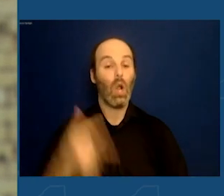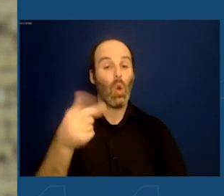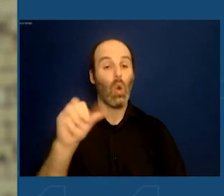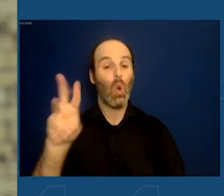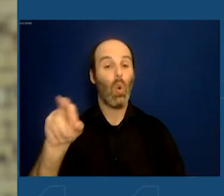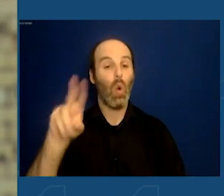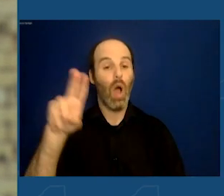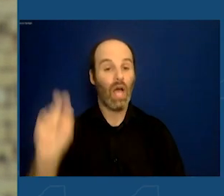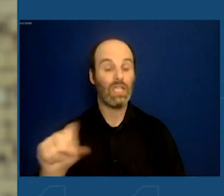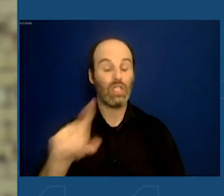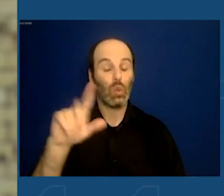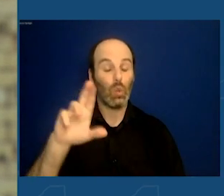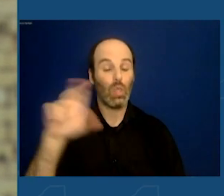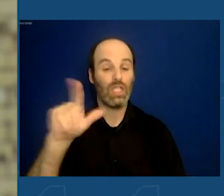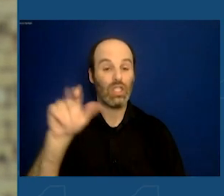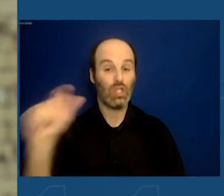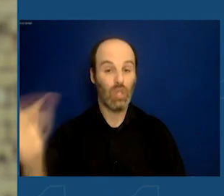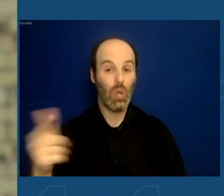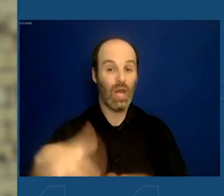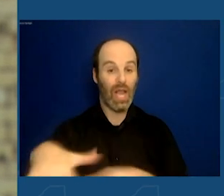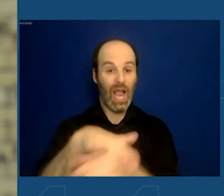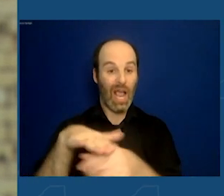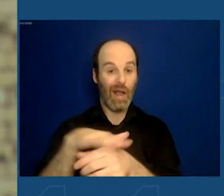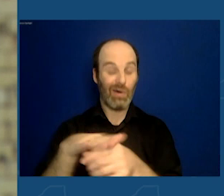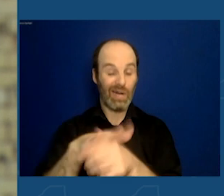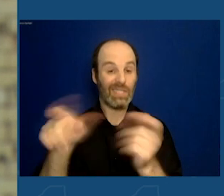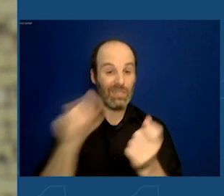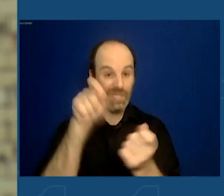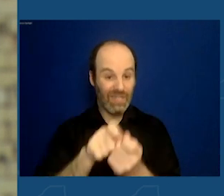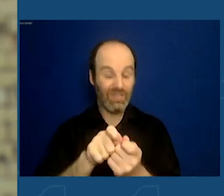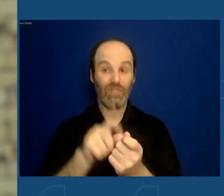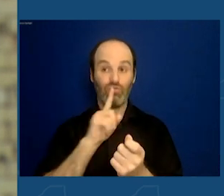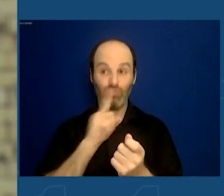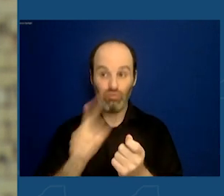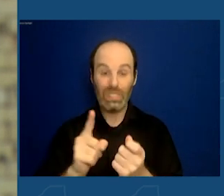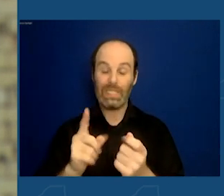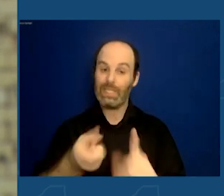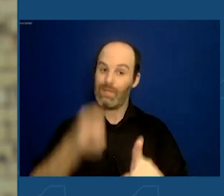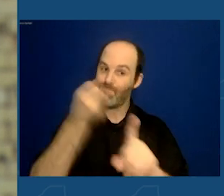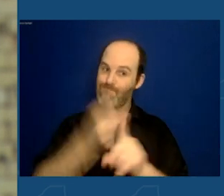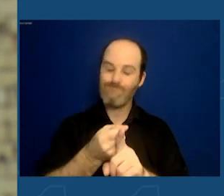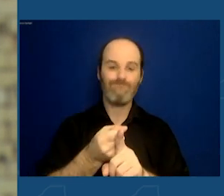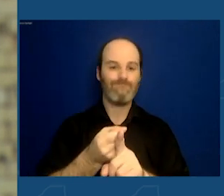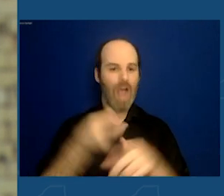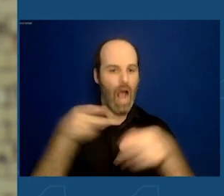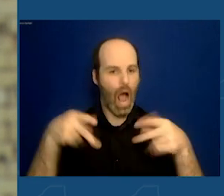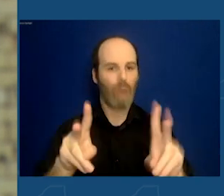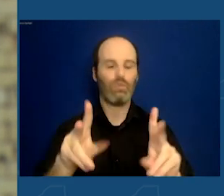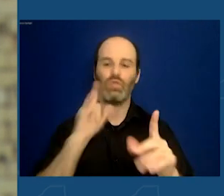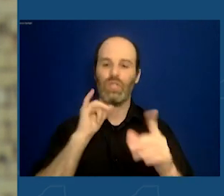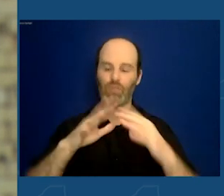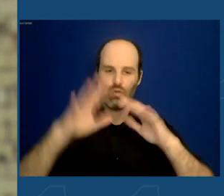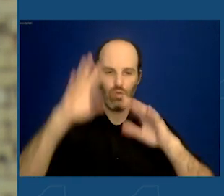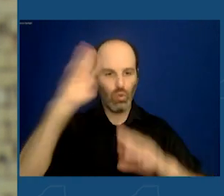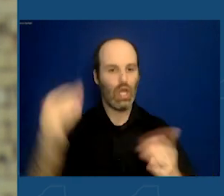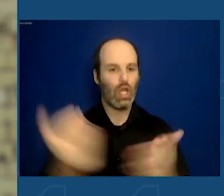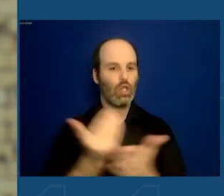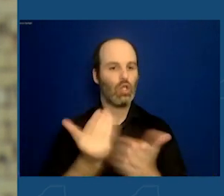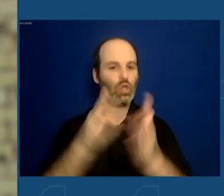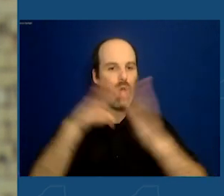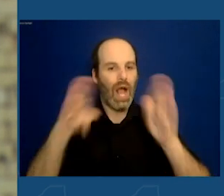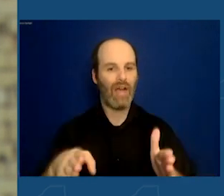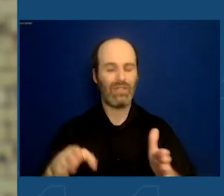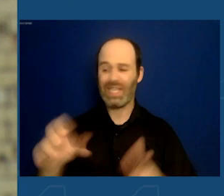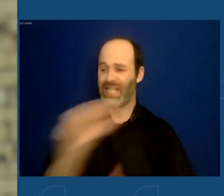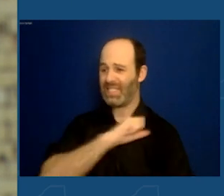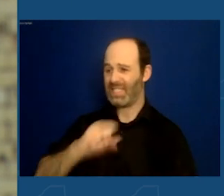particular was really one of the city's landmark opportunities to create new housing. And Senator Gounardis, I love what you